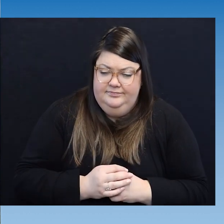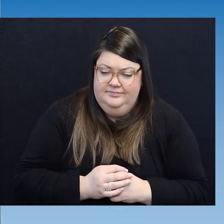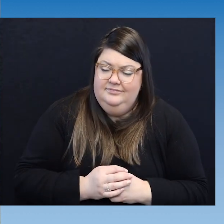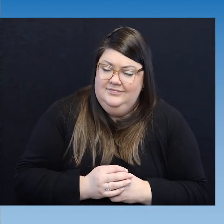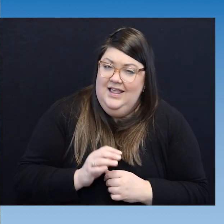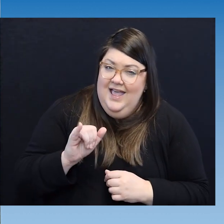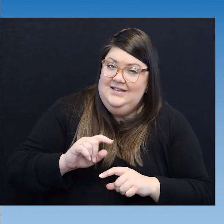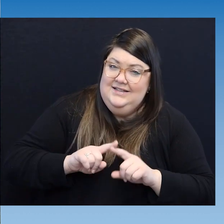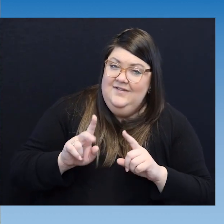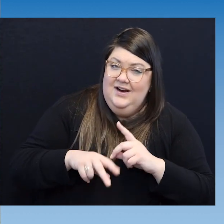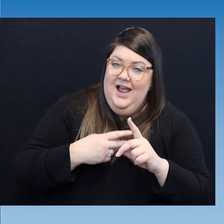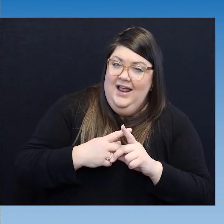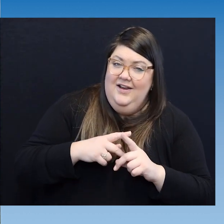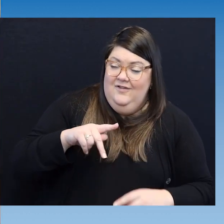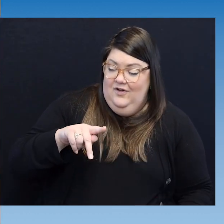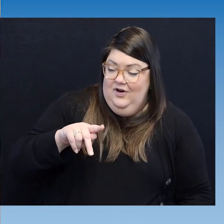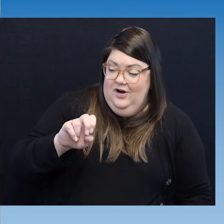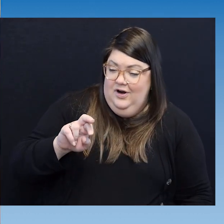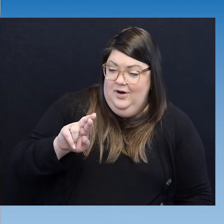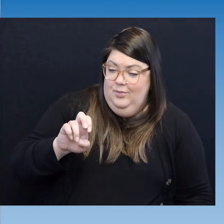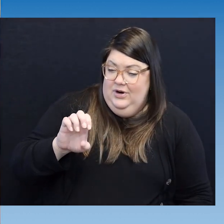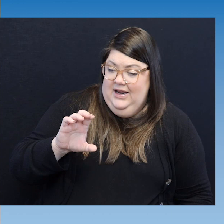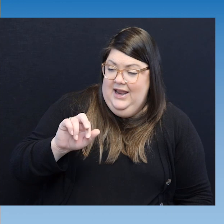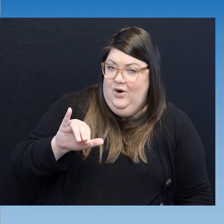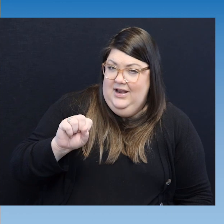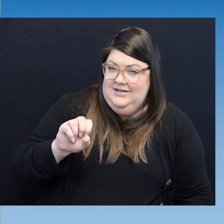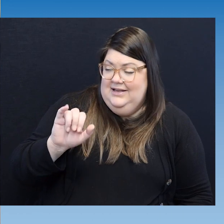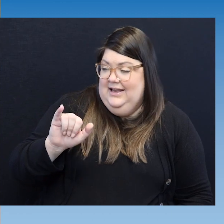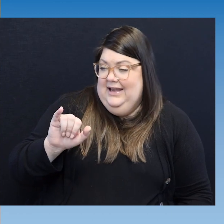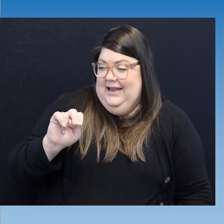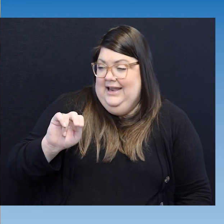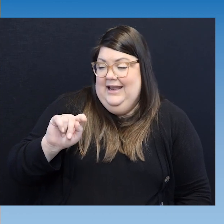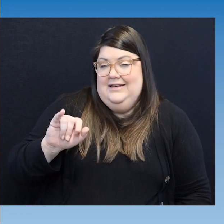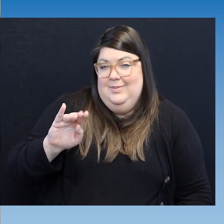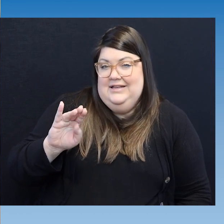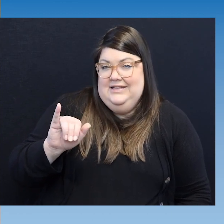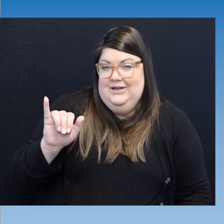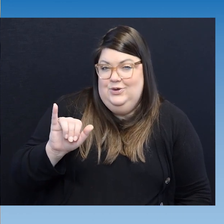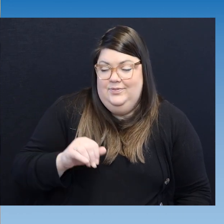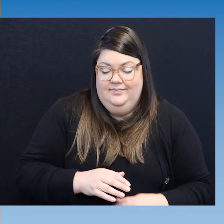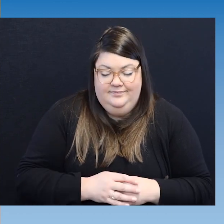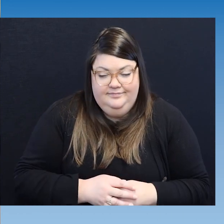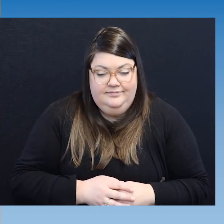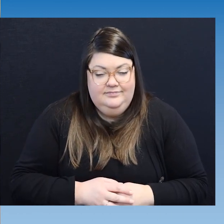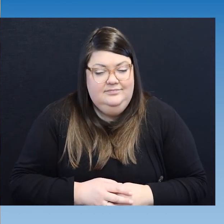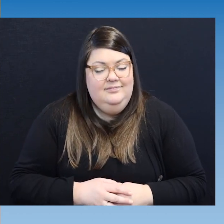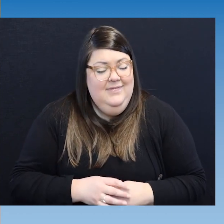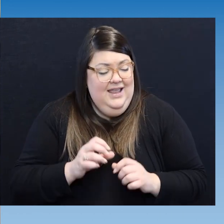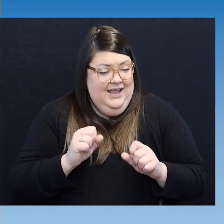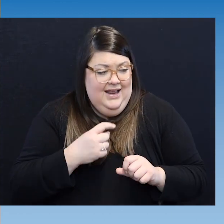precarious intimacy, right? Exactly. Can I say something? I think that for me, what I've learned to do